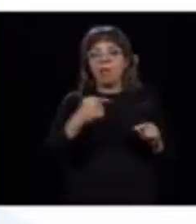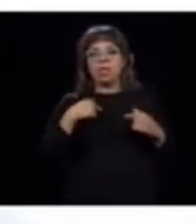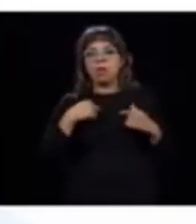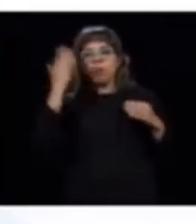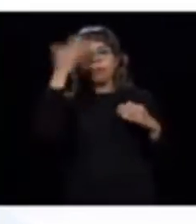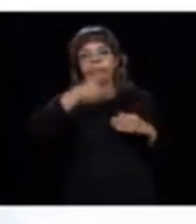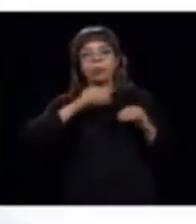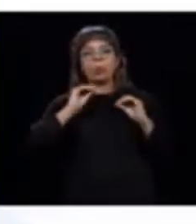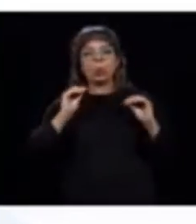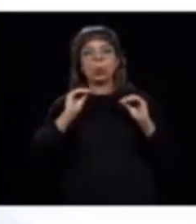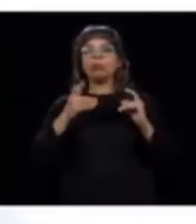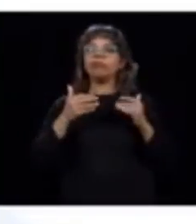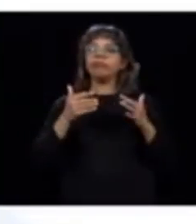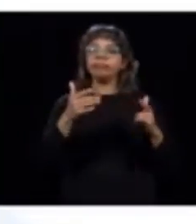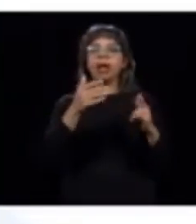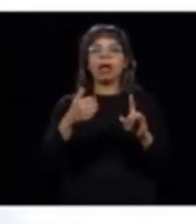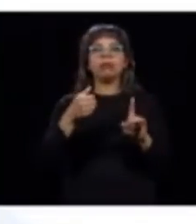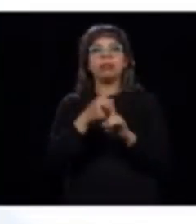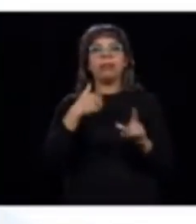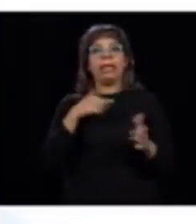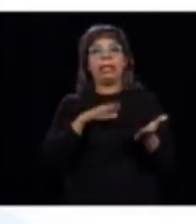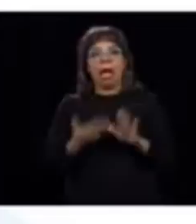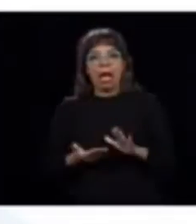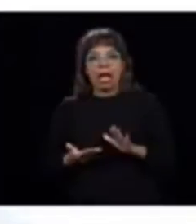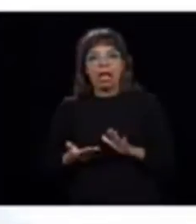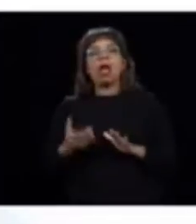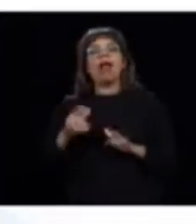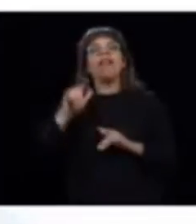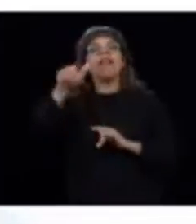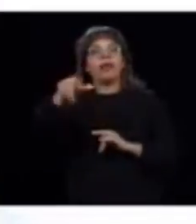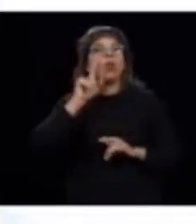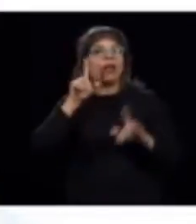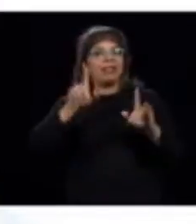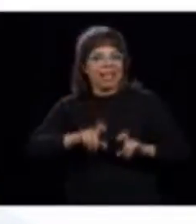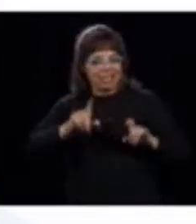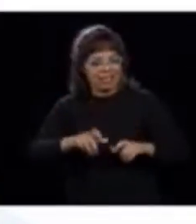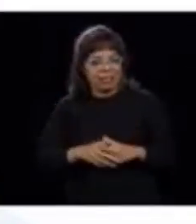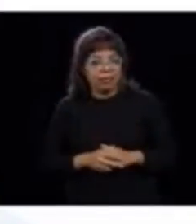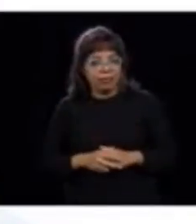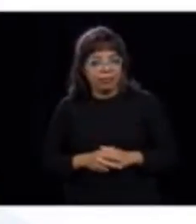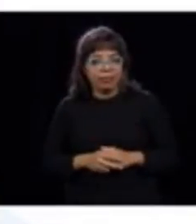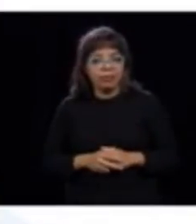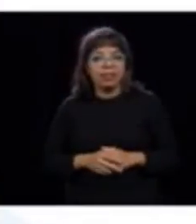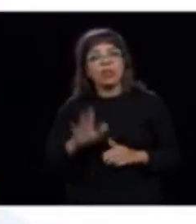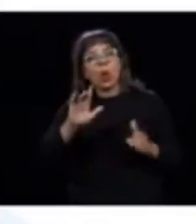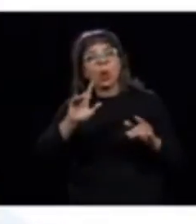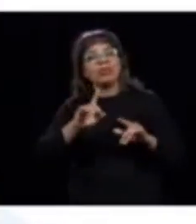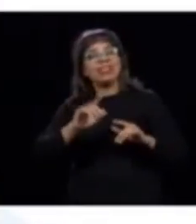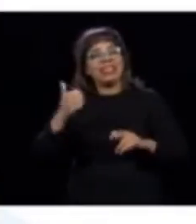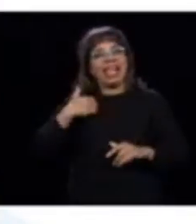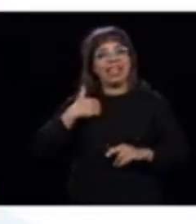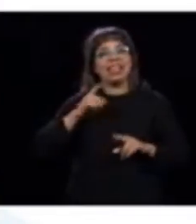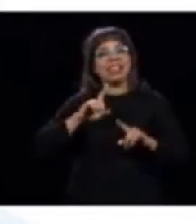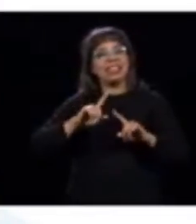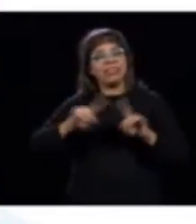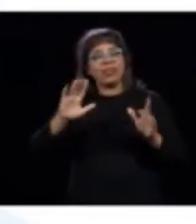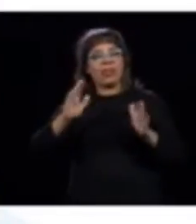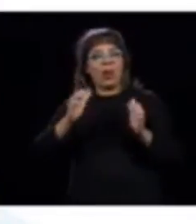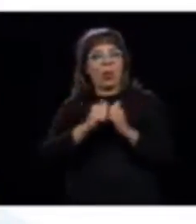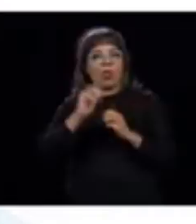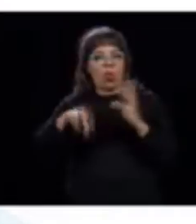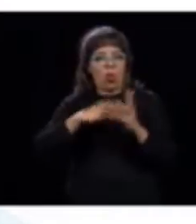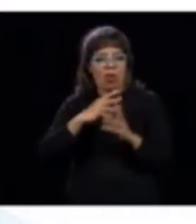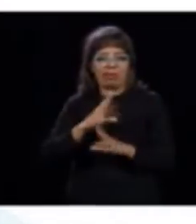Quebec and others, and here in Canada and in the world. Okay. Thank you. Second question. Many people